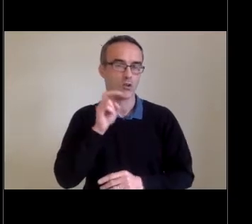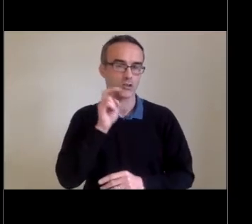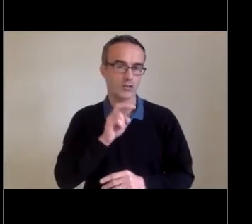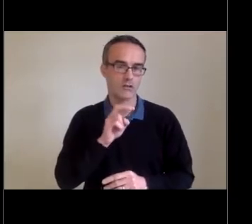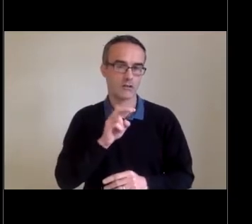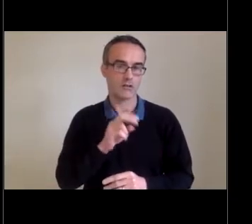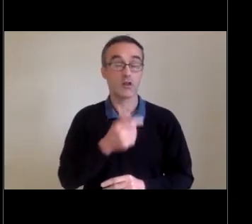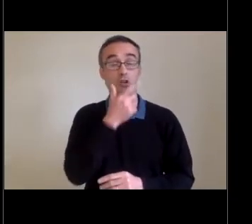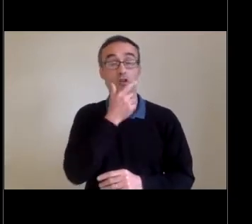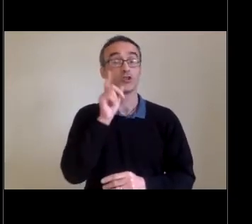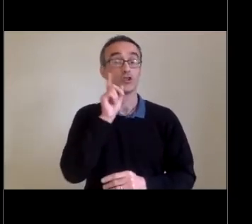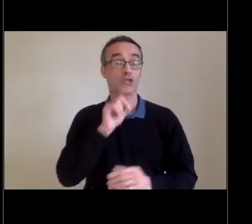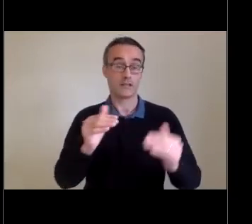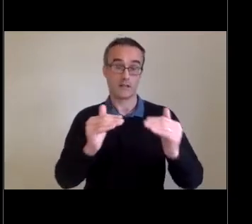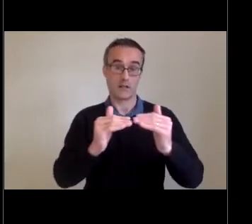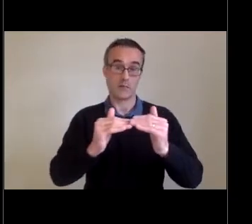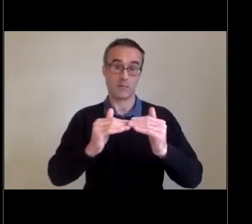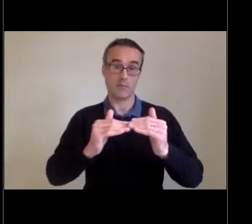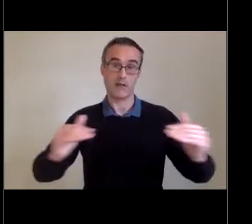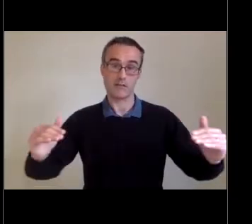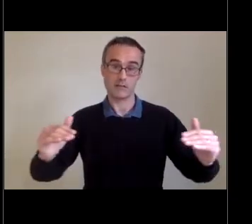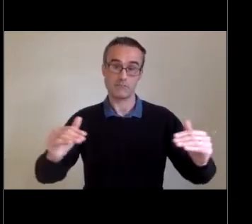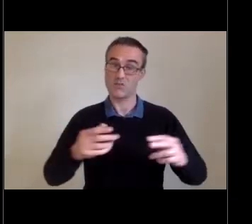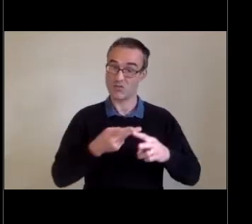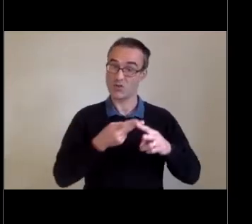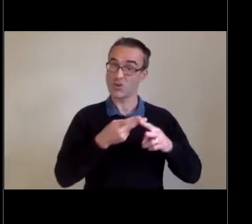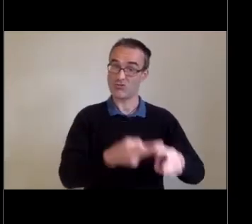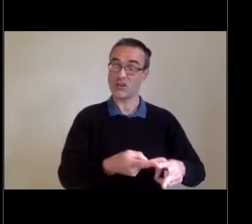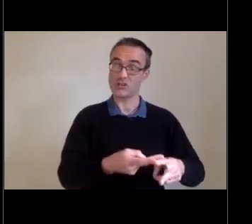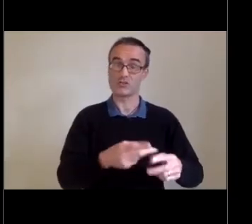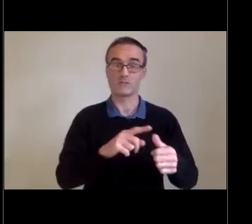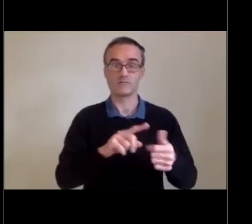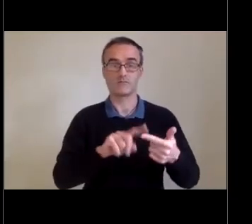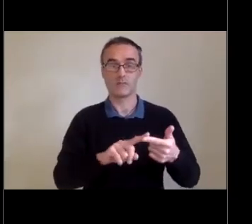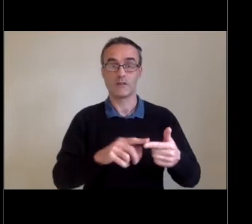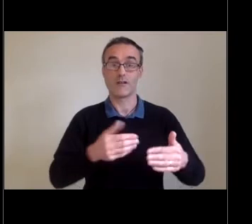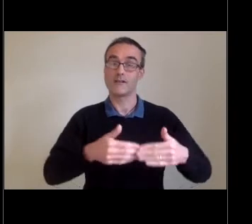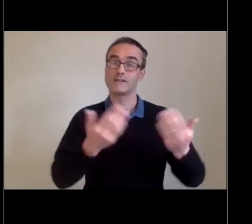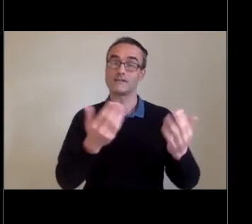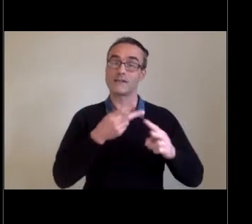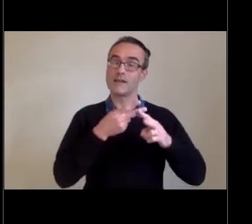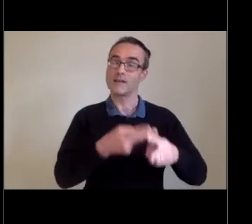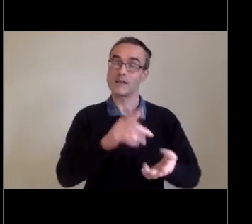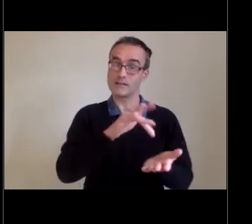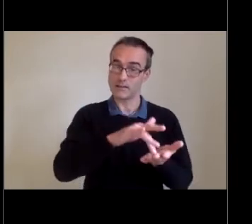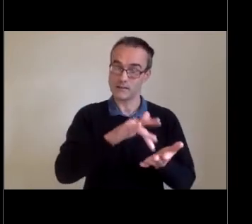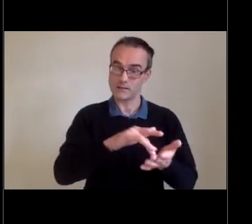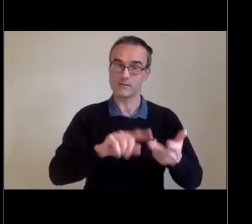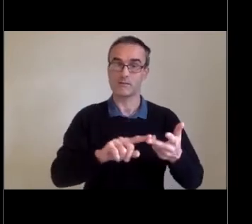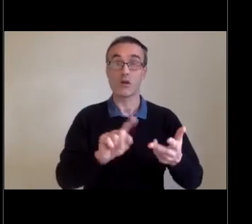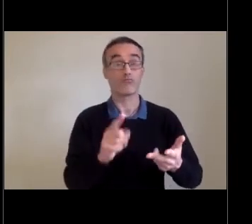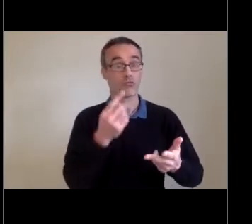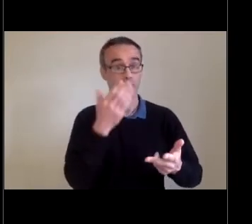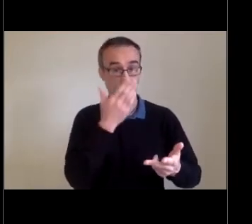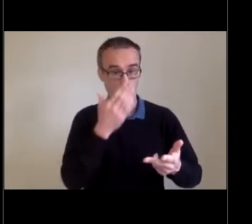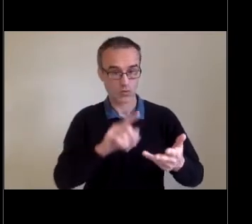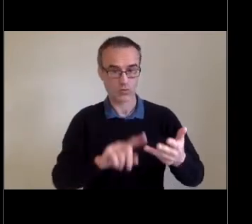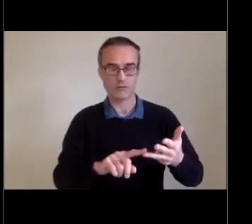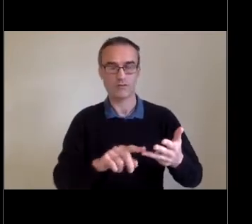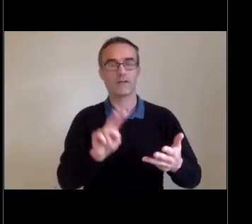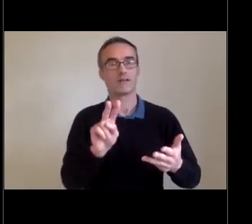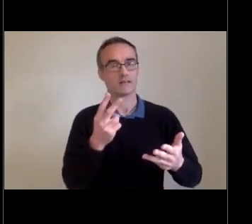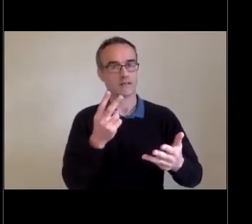gender parity at the crèche, daycare centers, primary schools, and secondary